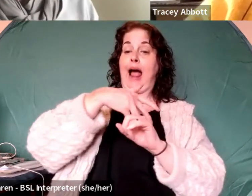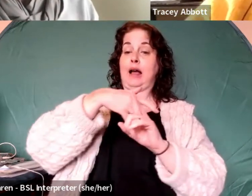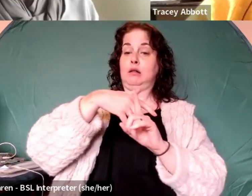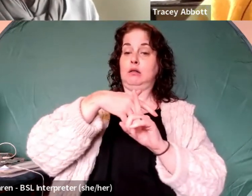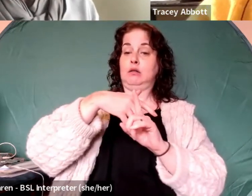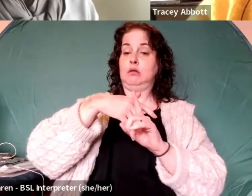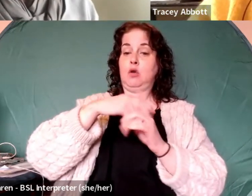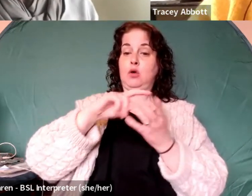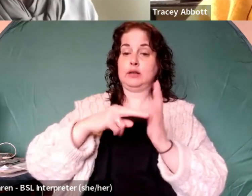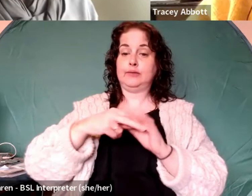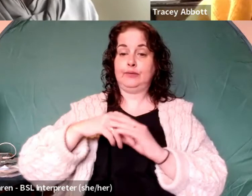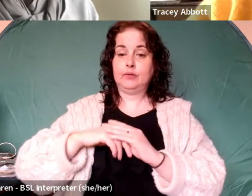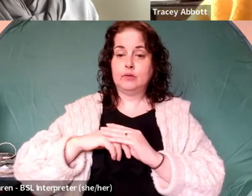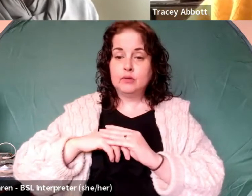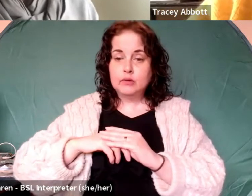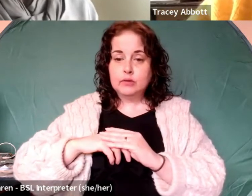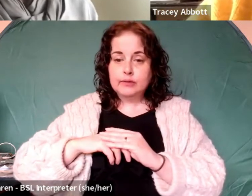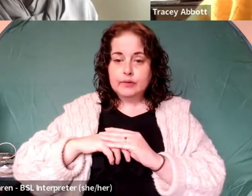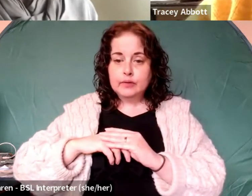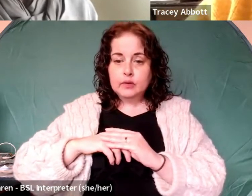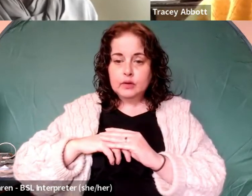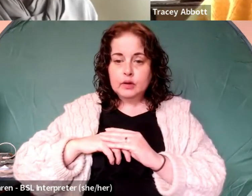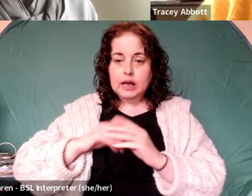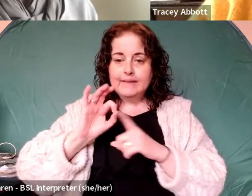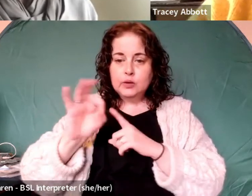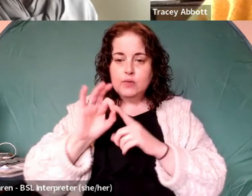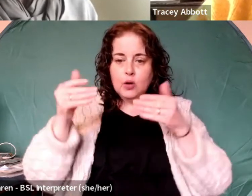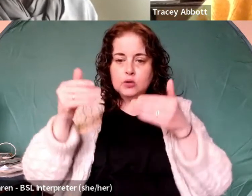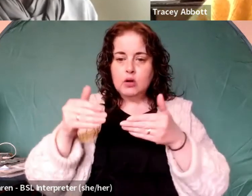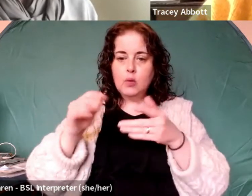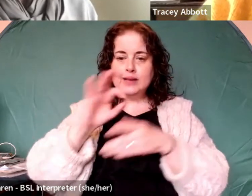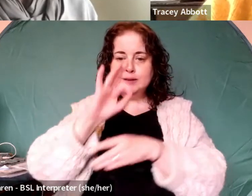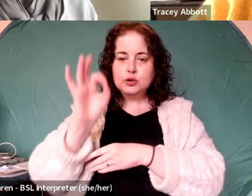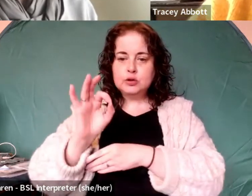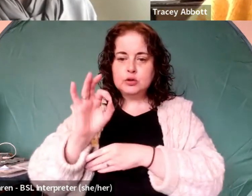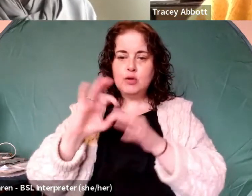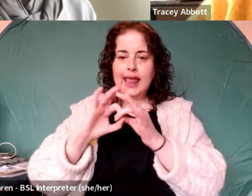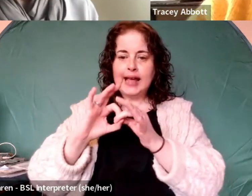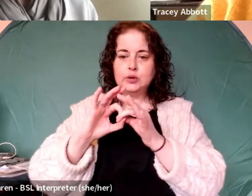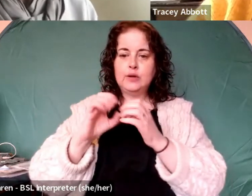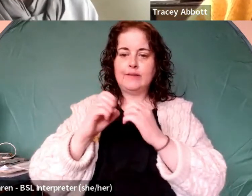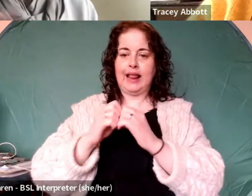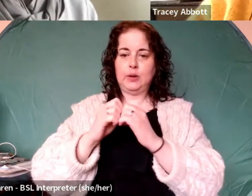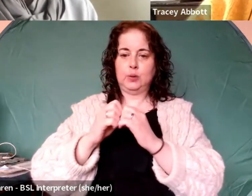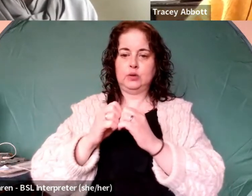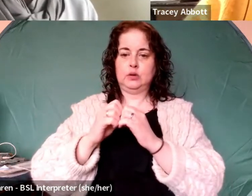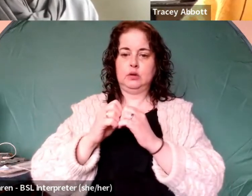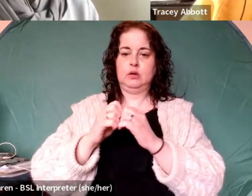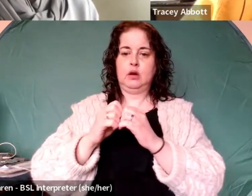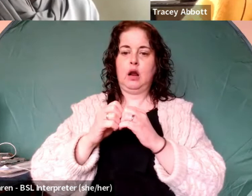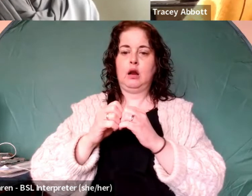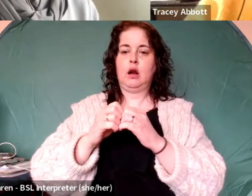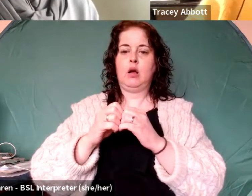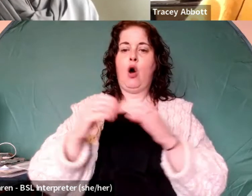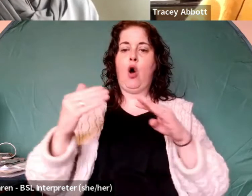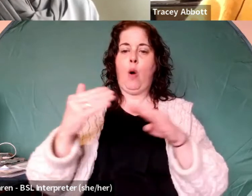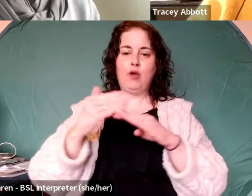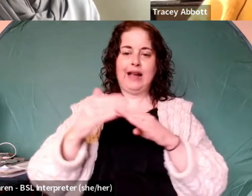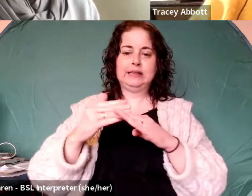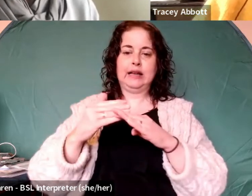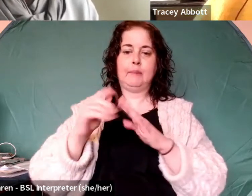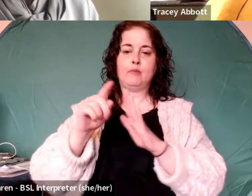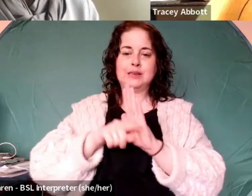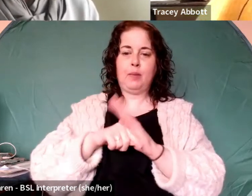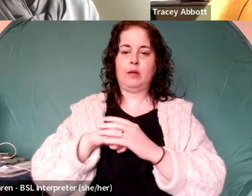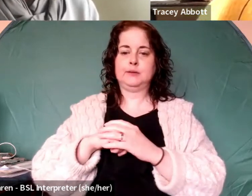of that. And they're great. So apparently it's an interview that focuses on questions related to values. Yeah, exactly. And operating principles.